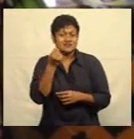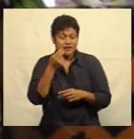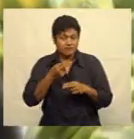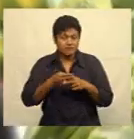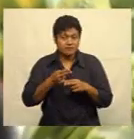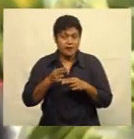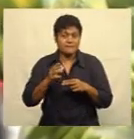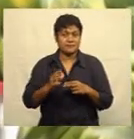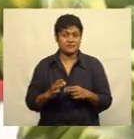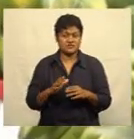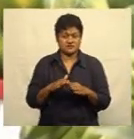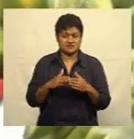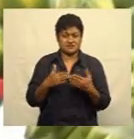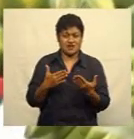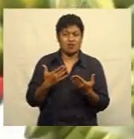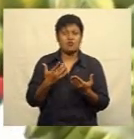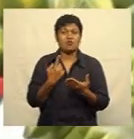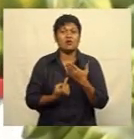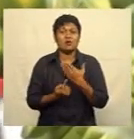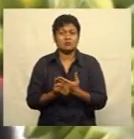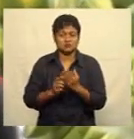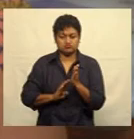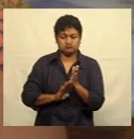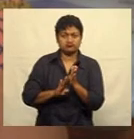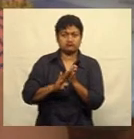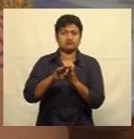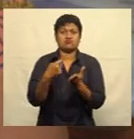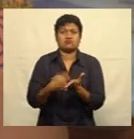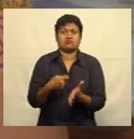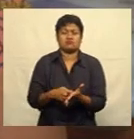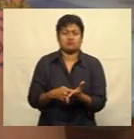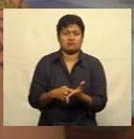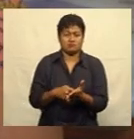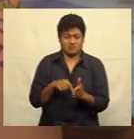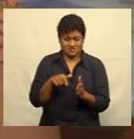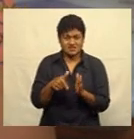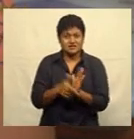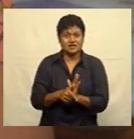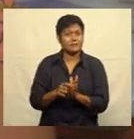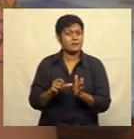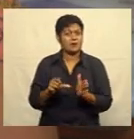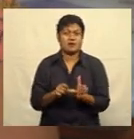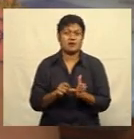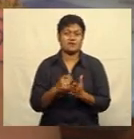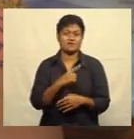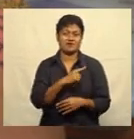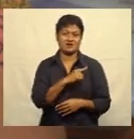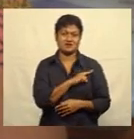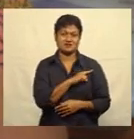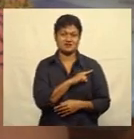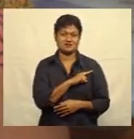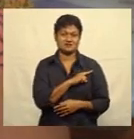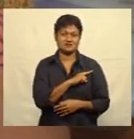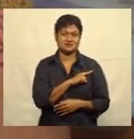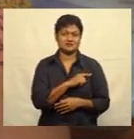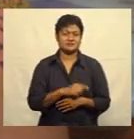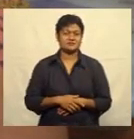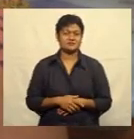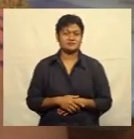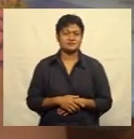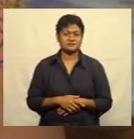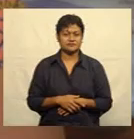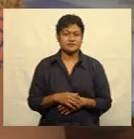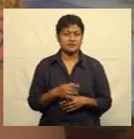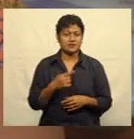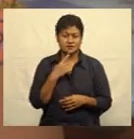been profiteering by raising prices. This time is very hard for us because the vendors are here just in Nassau. All